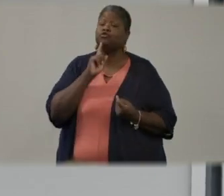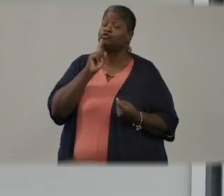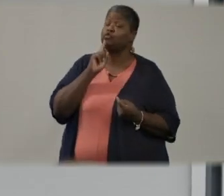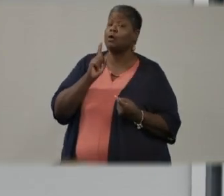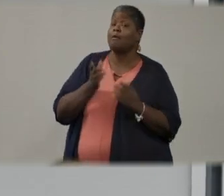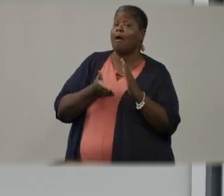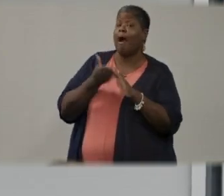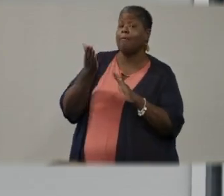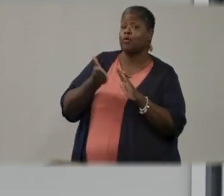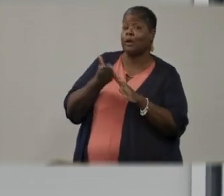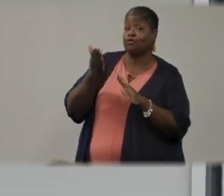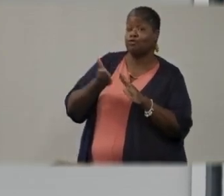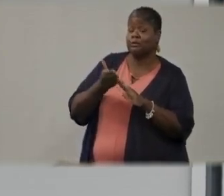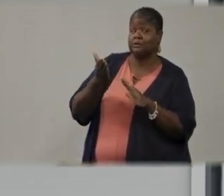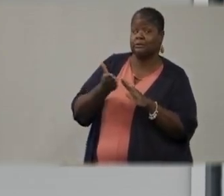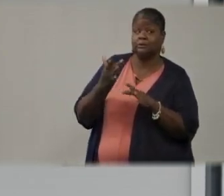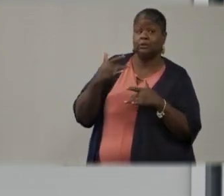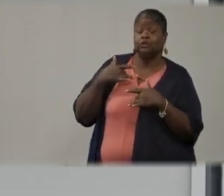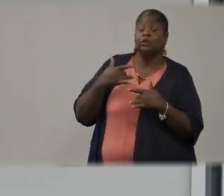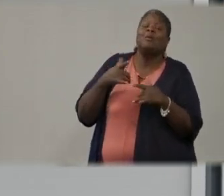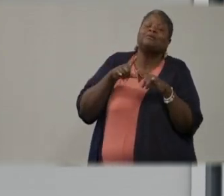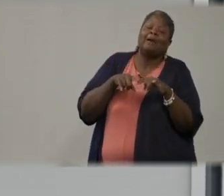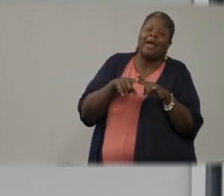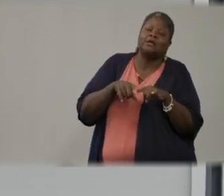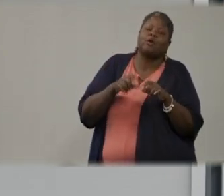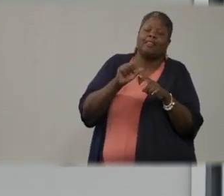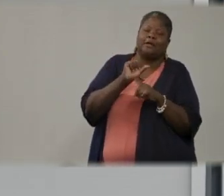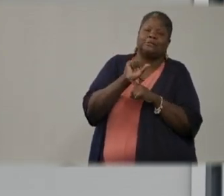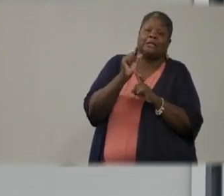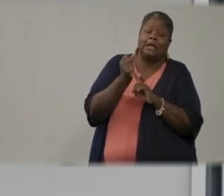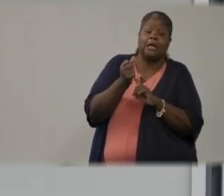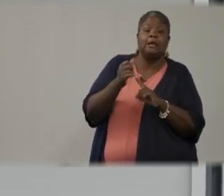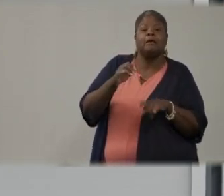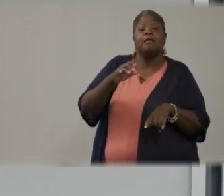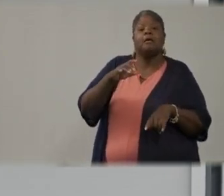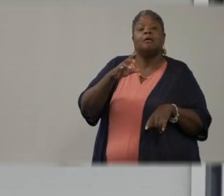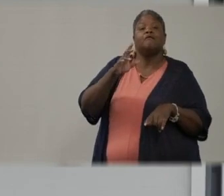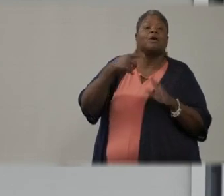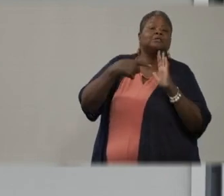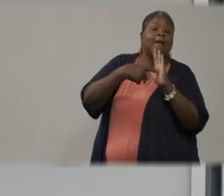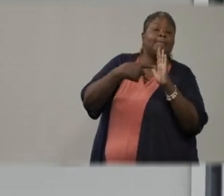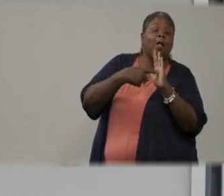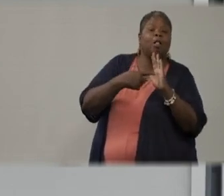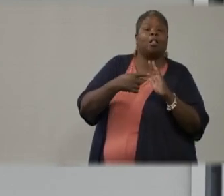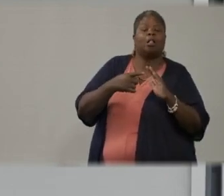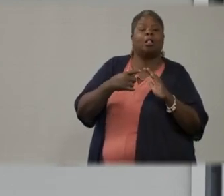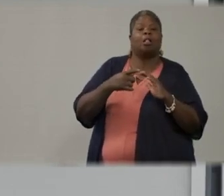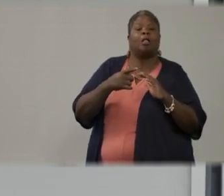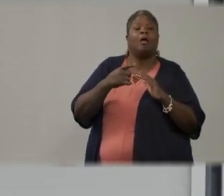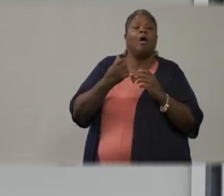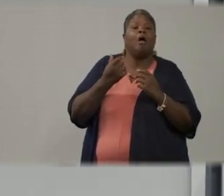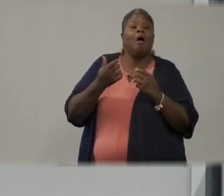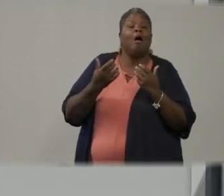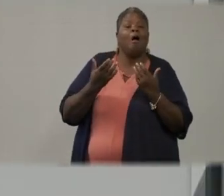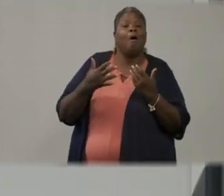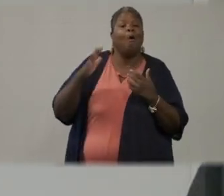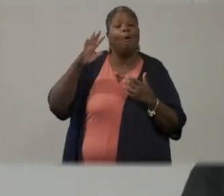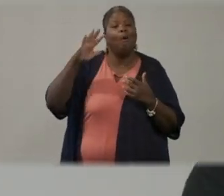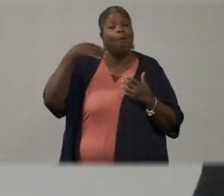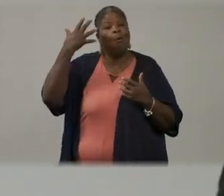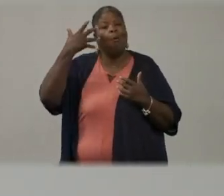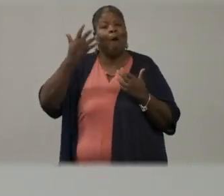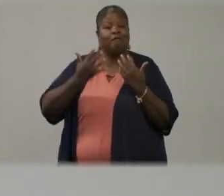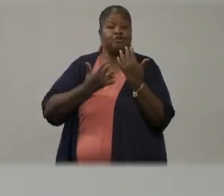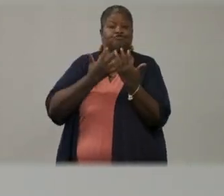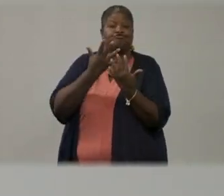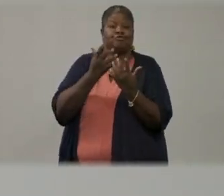operations is usually, it depends on the incident. So let's go with like a wildland fire as our scenario.